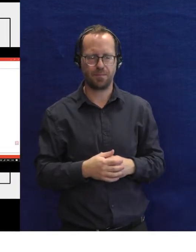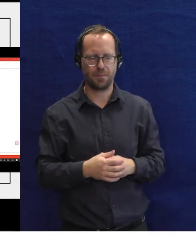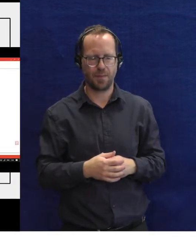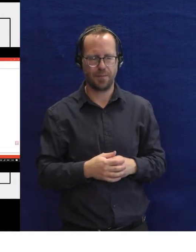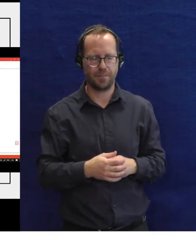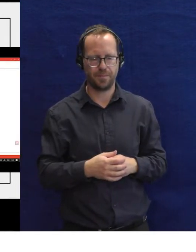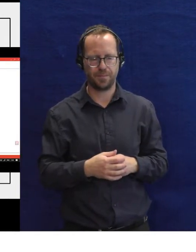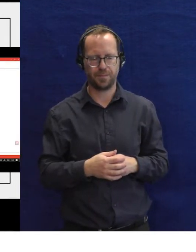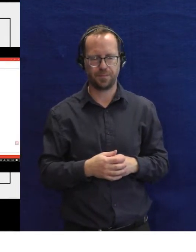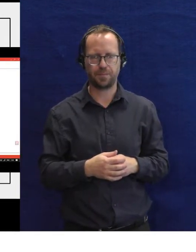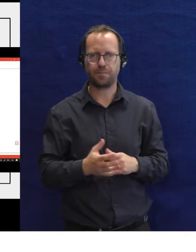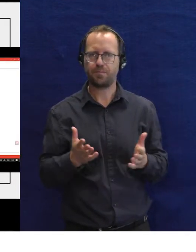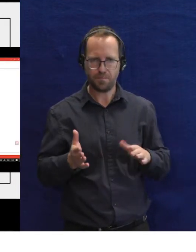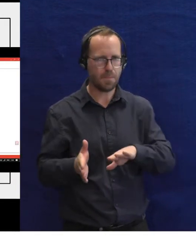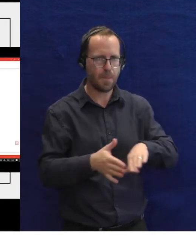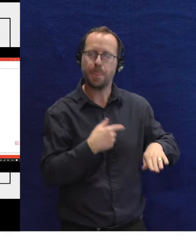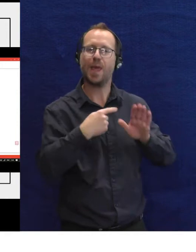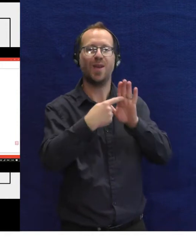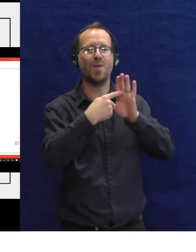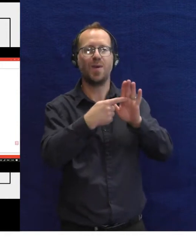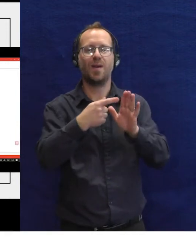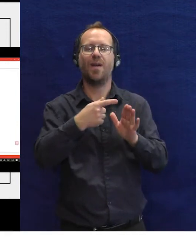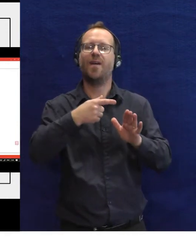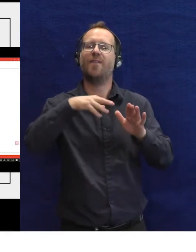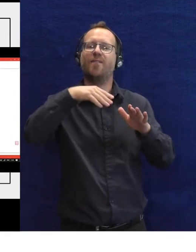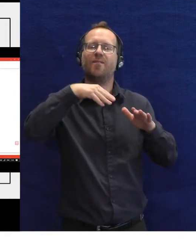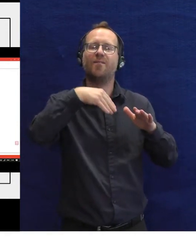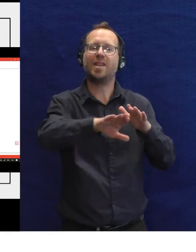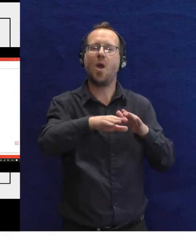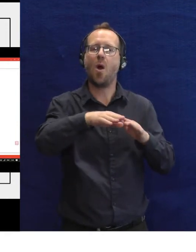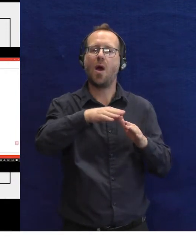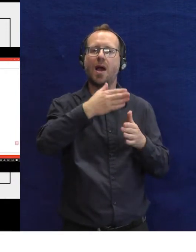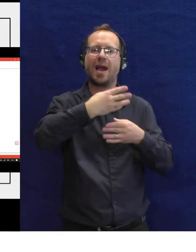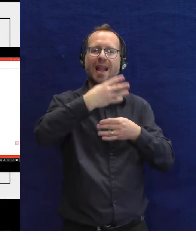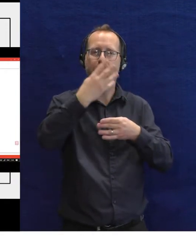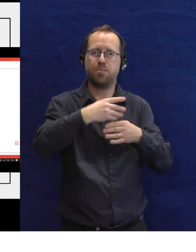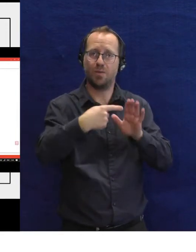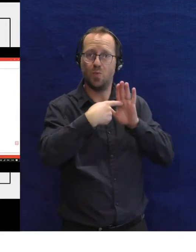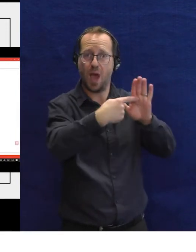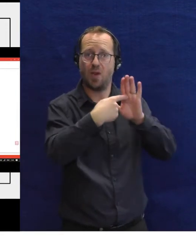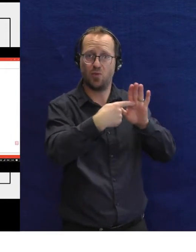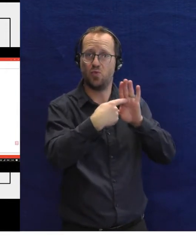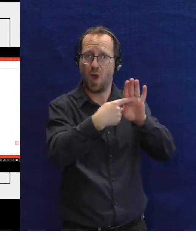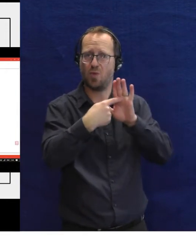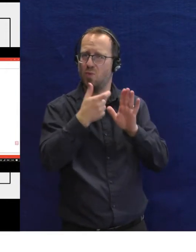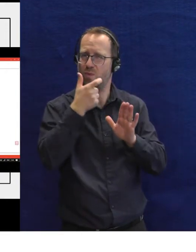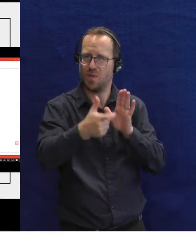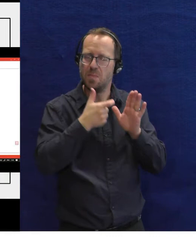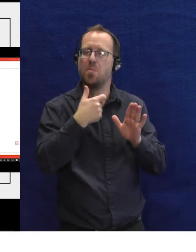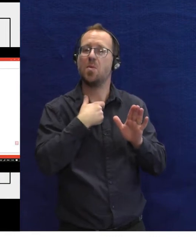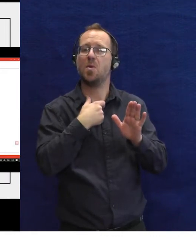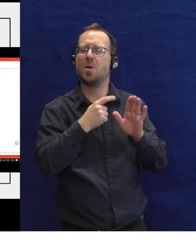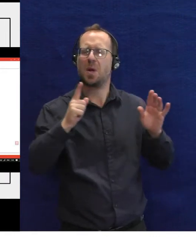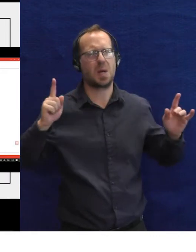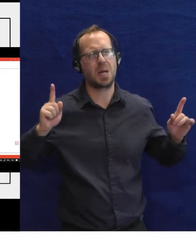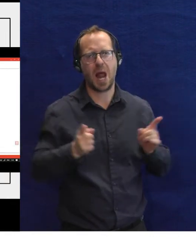I have prepared 3 small video clips. I understand that they are very small. I apologize for this. I will